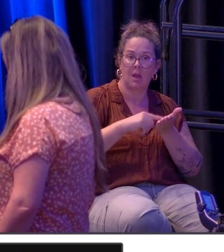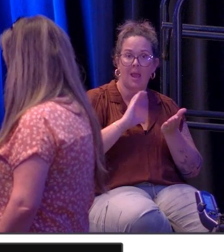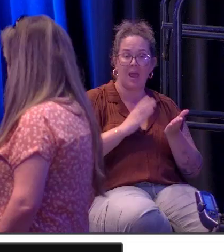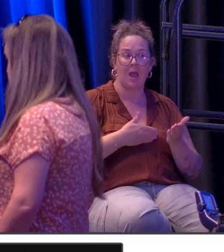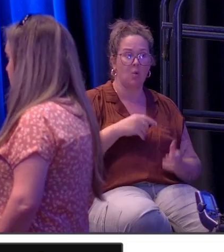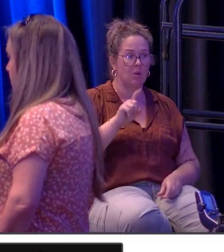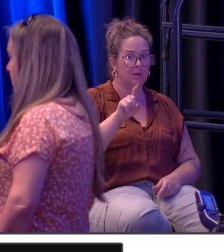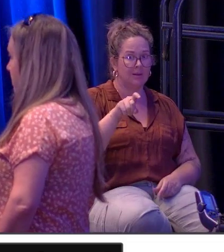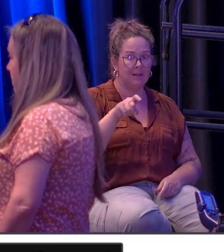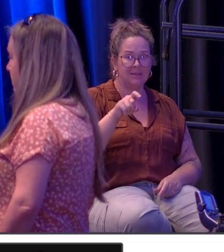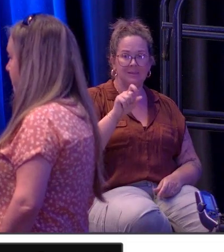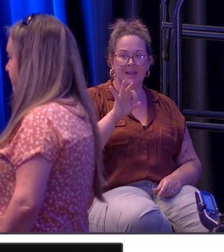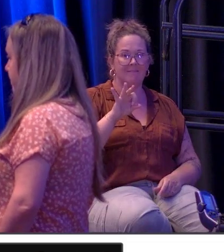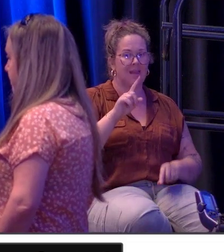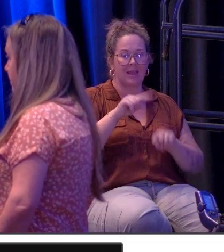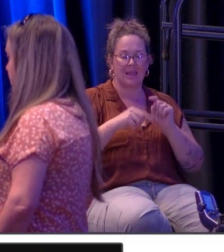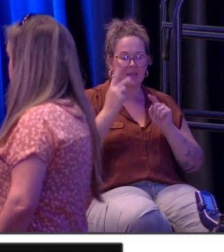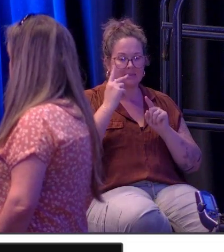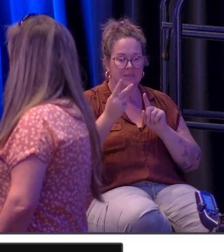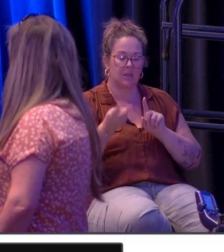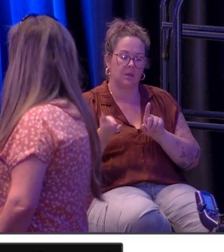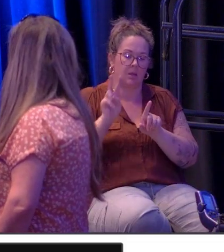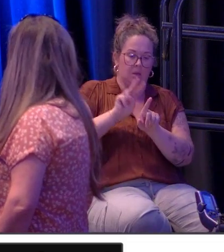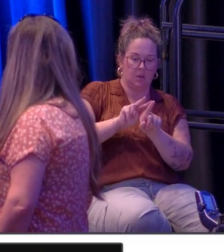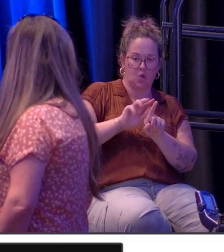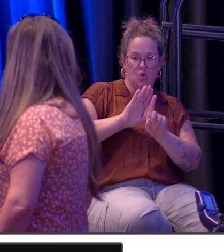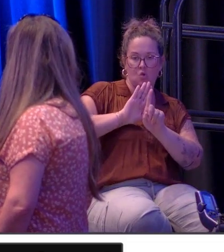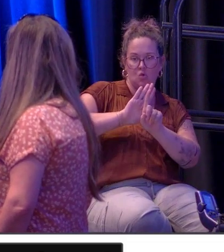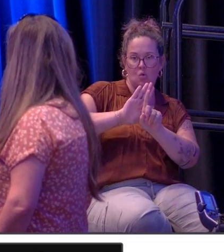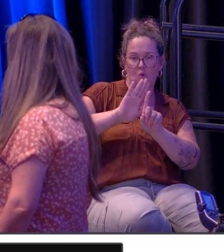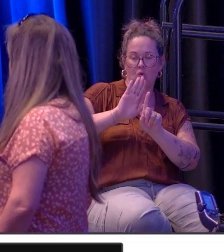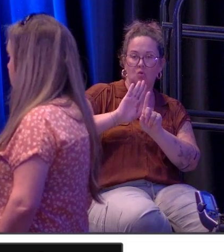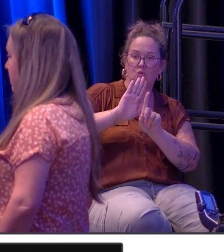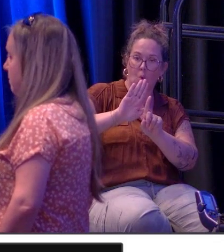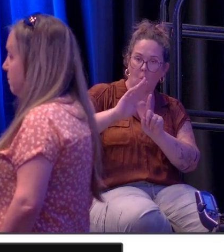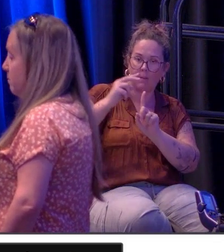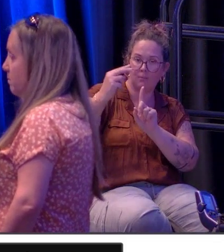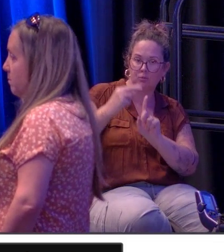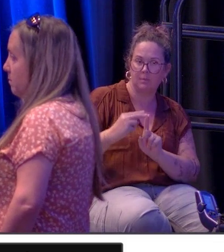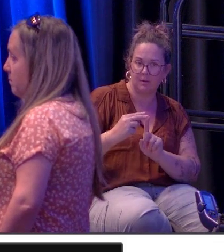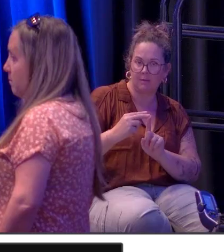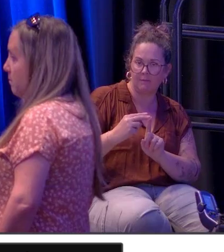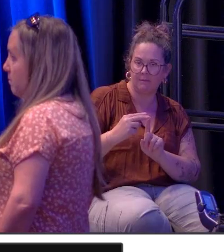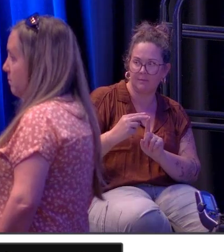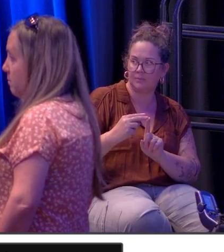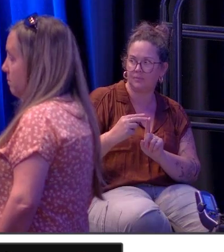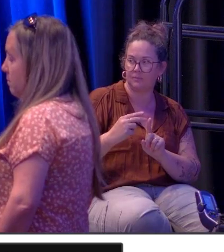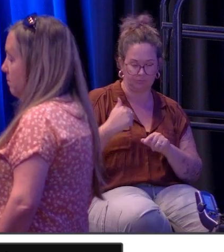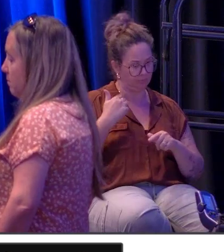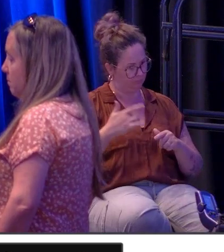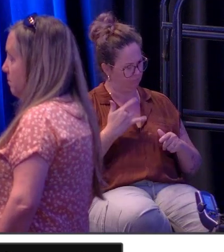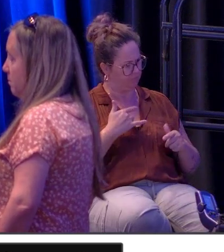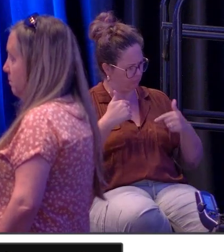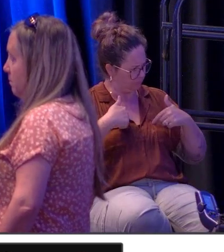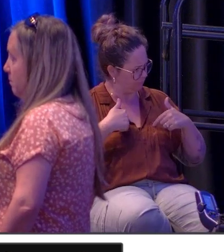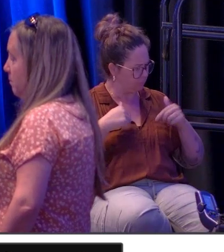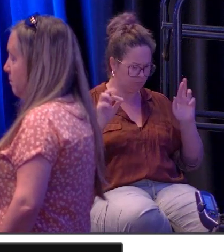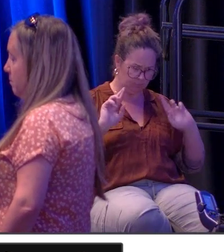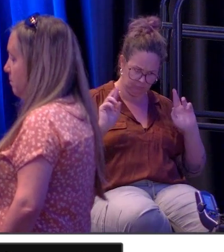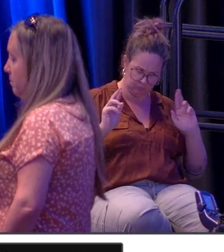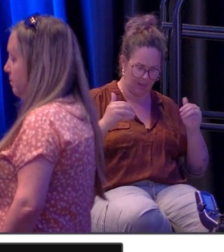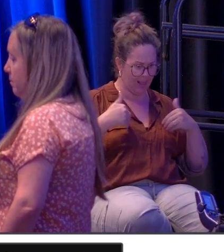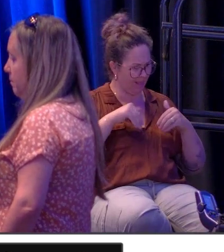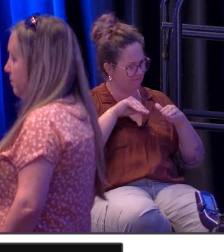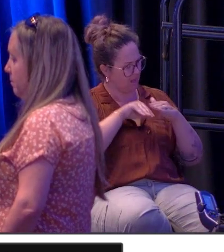I can't see it from your perspective, what you see, while you see that you wrote it, in the